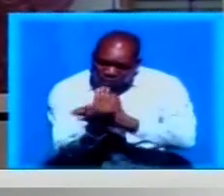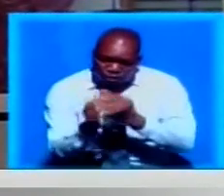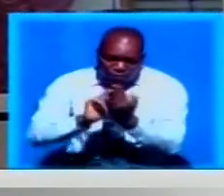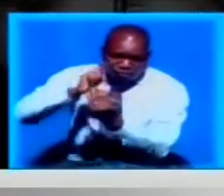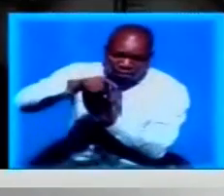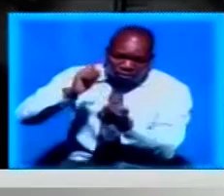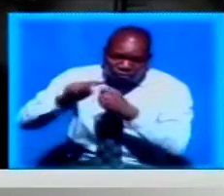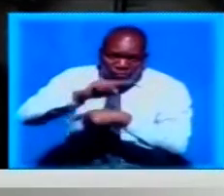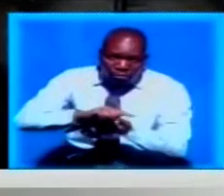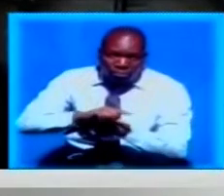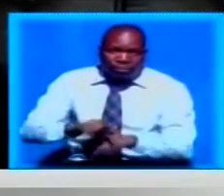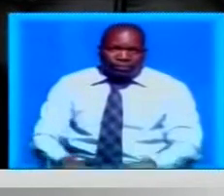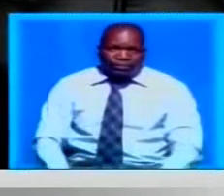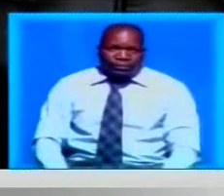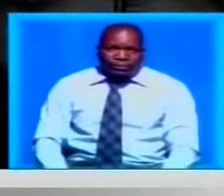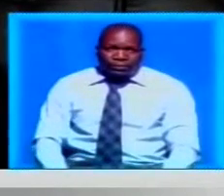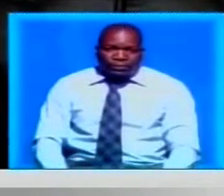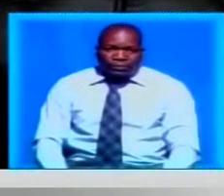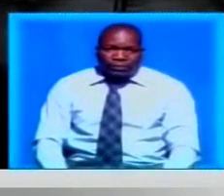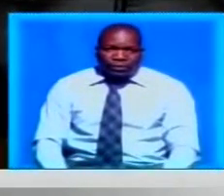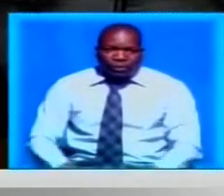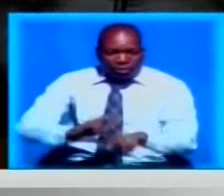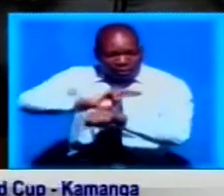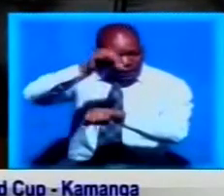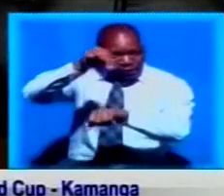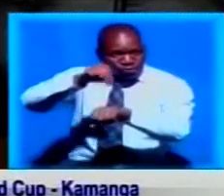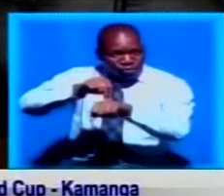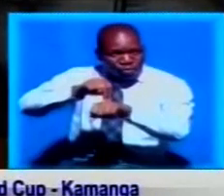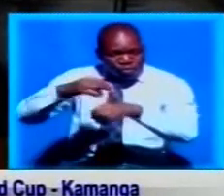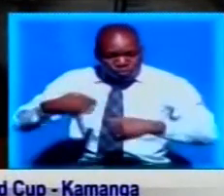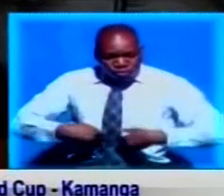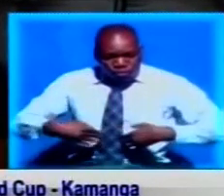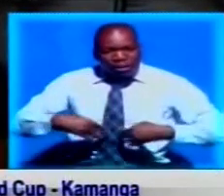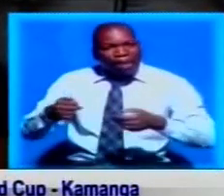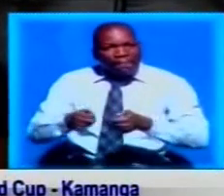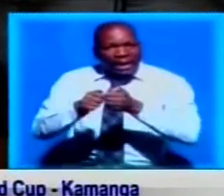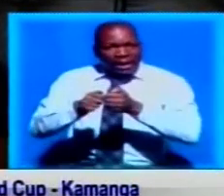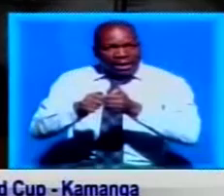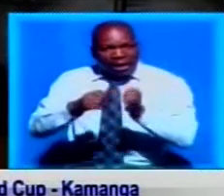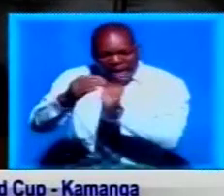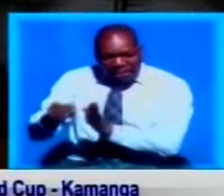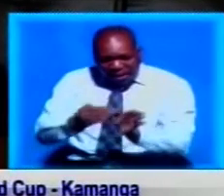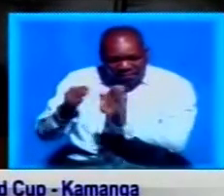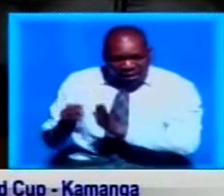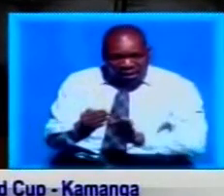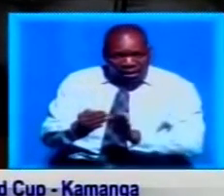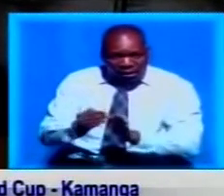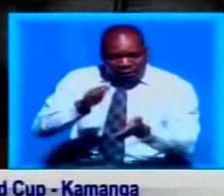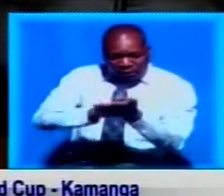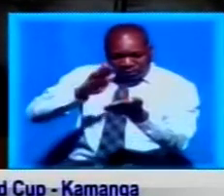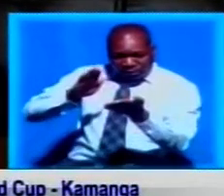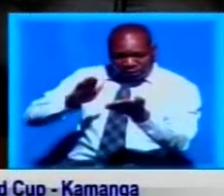today. Revive the plans to create a national youth bank, because which we still believe that through